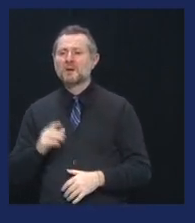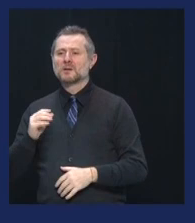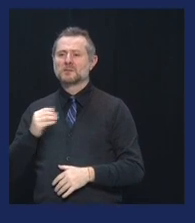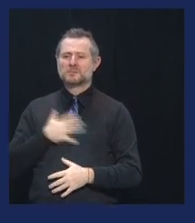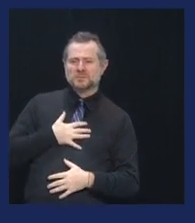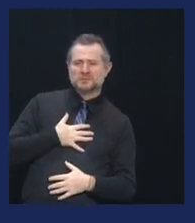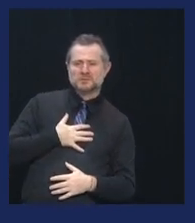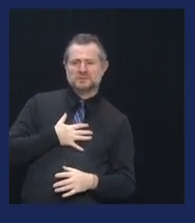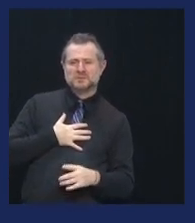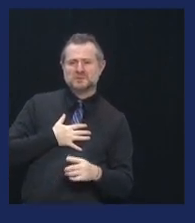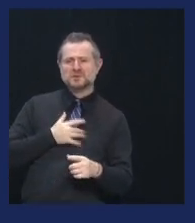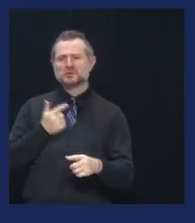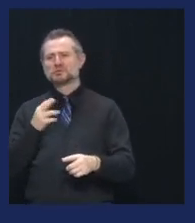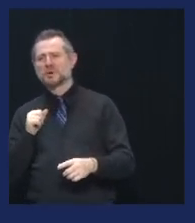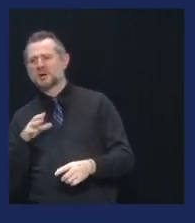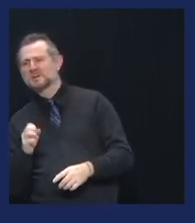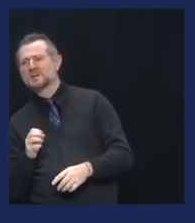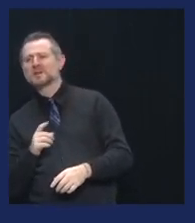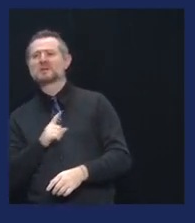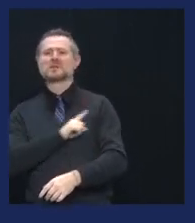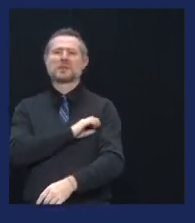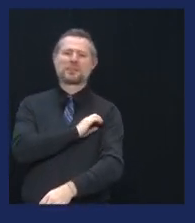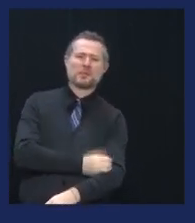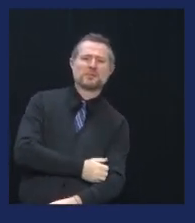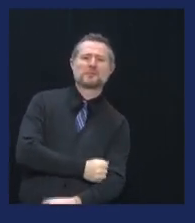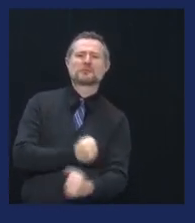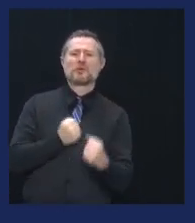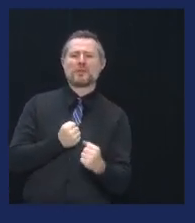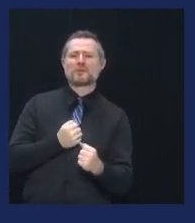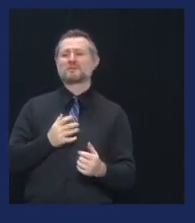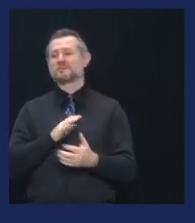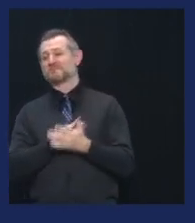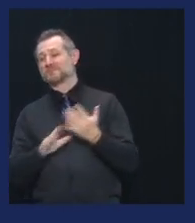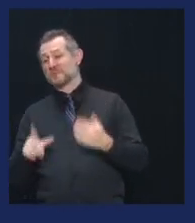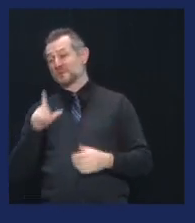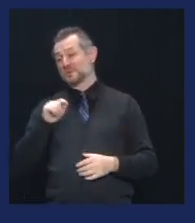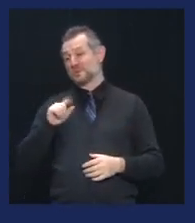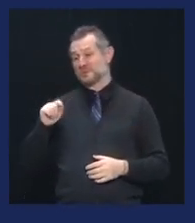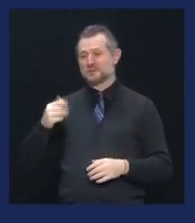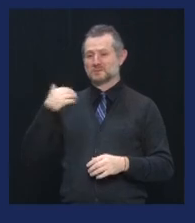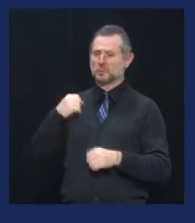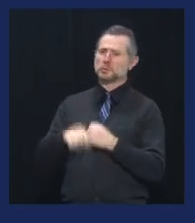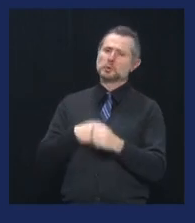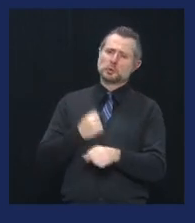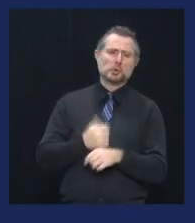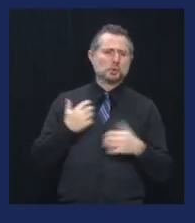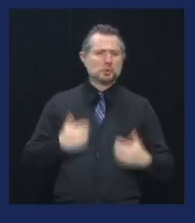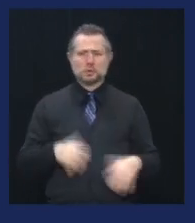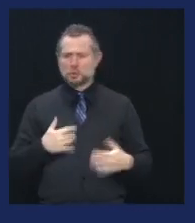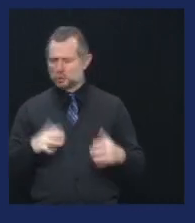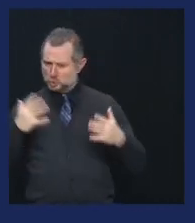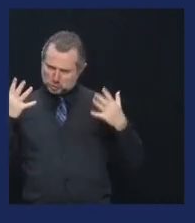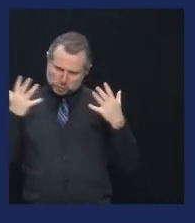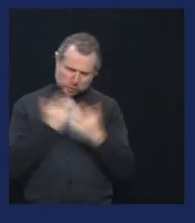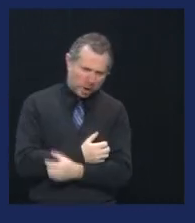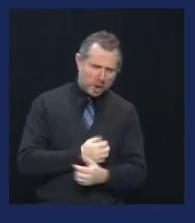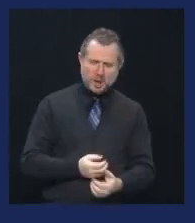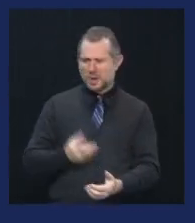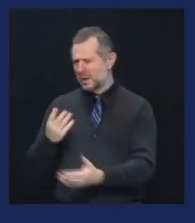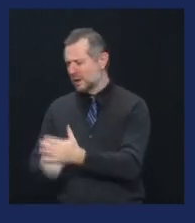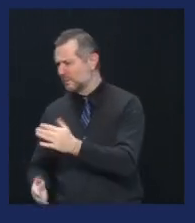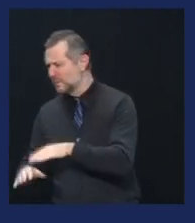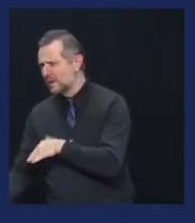New York. 2020 was no doubt a year of darkness. We saw death, isolation, financial ruin,